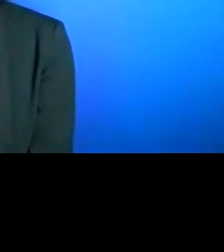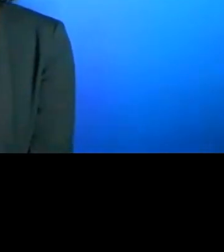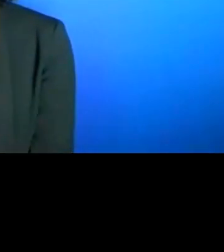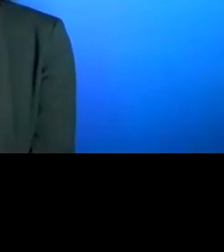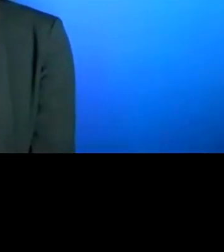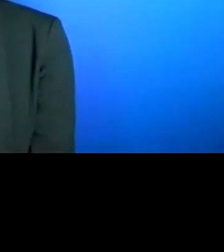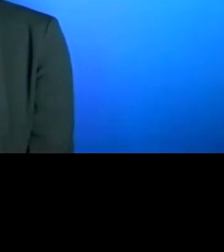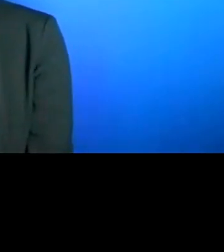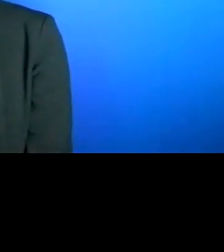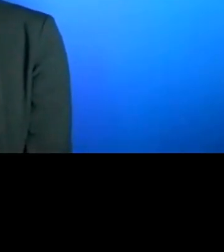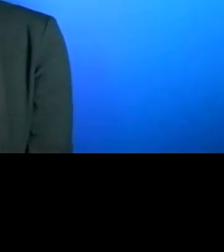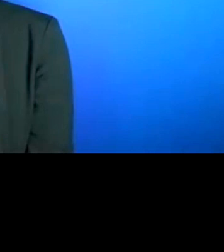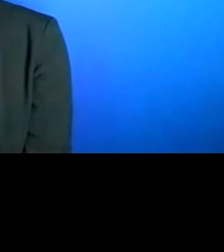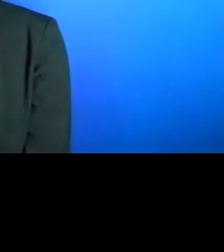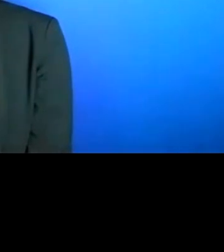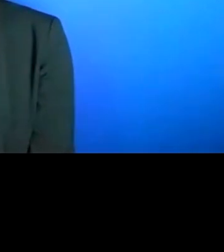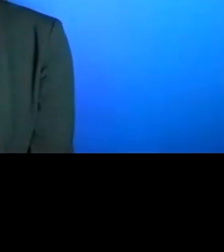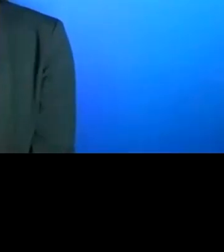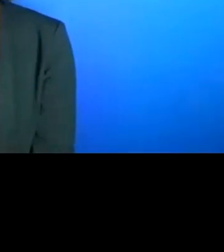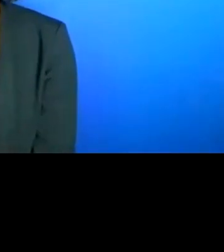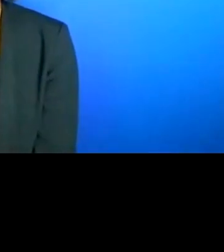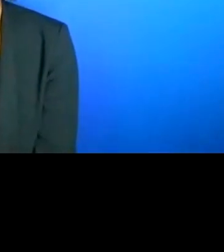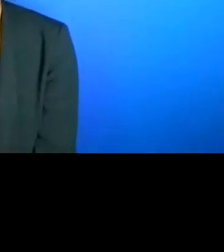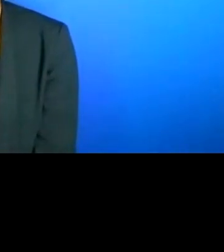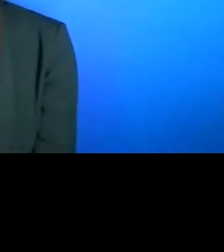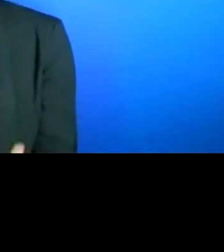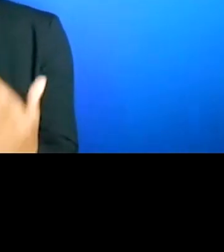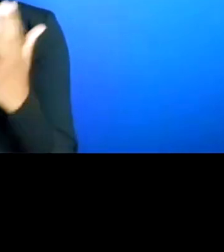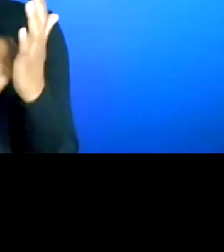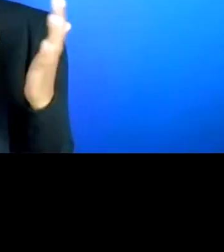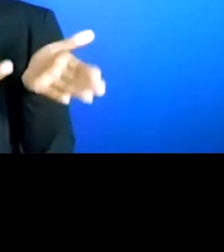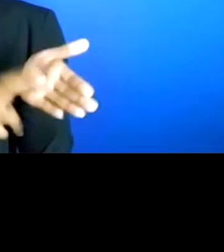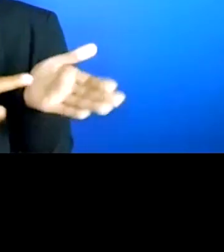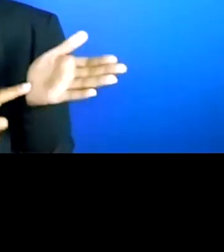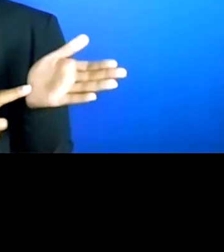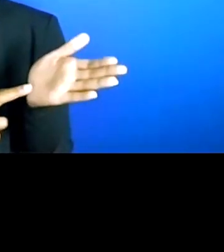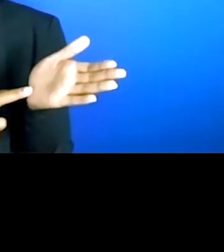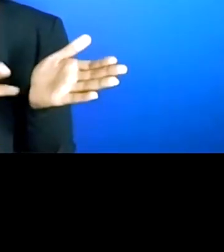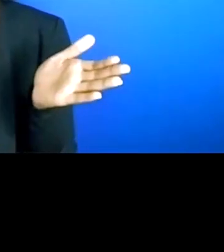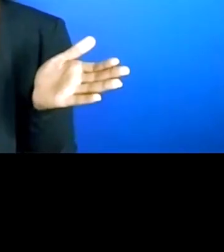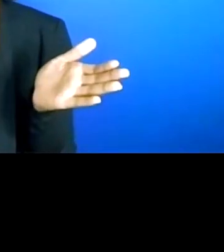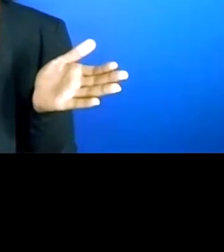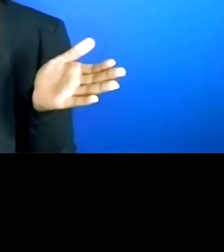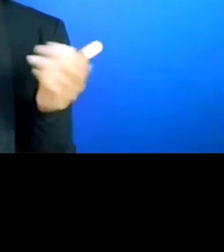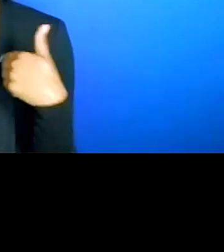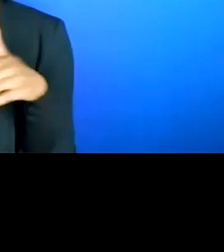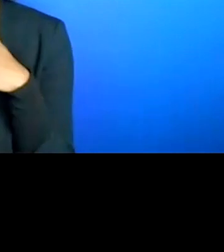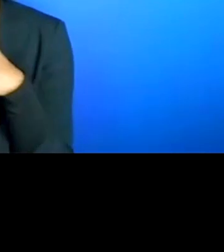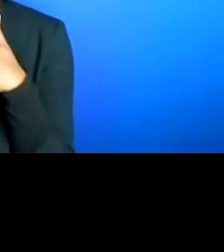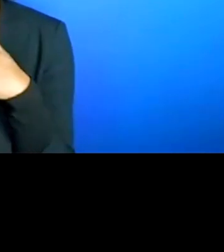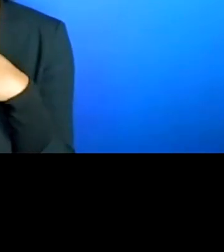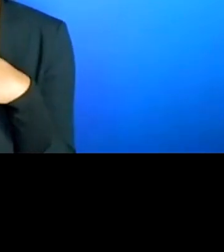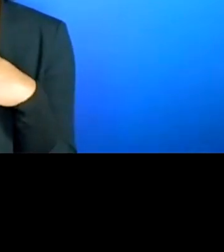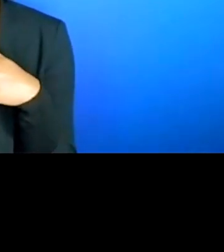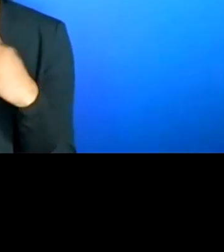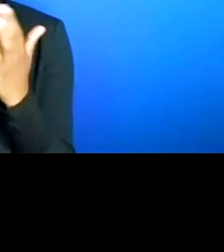Also, the course registration here, as you've registered for this course, you have access to the live course, and you also have access